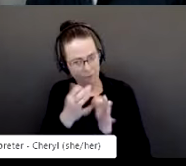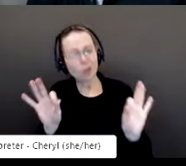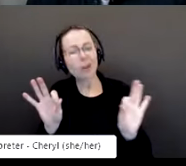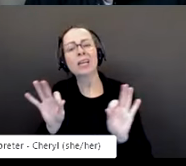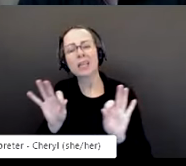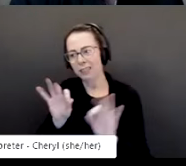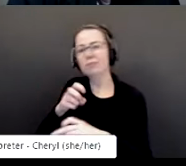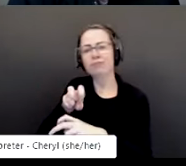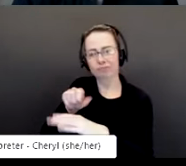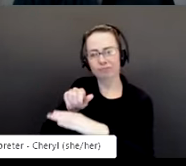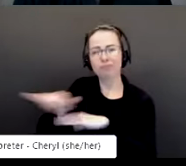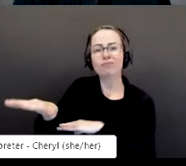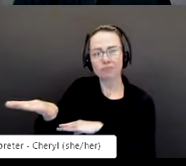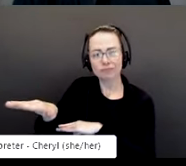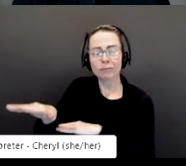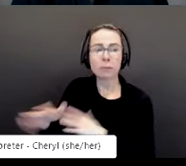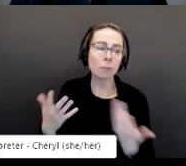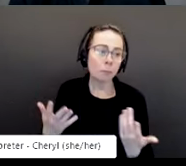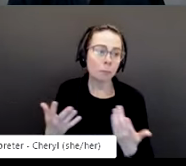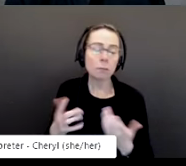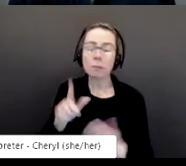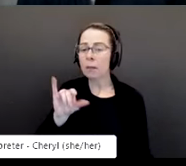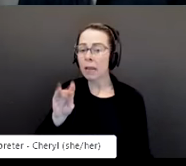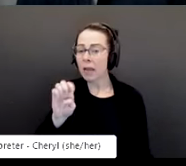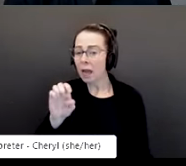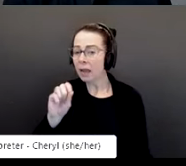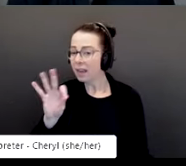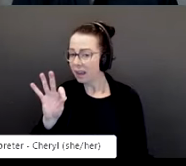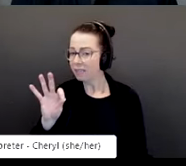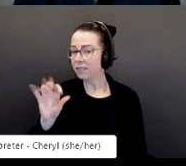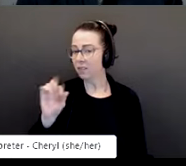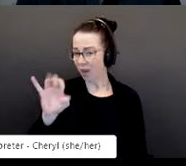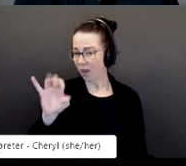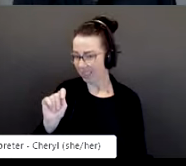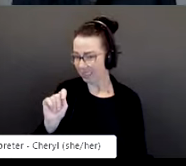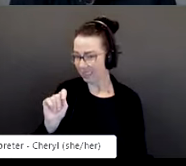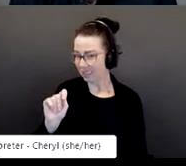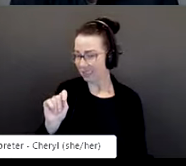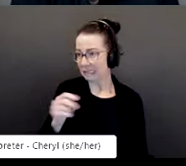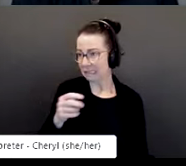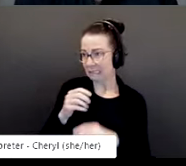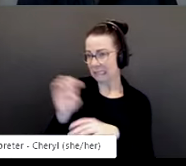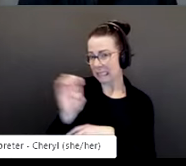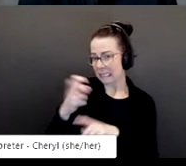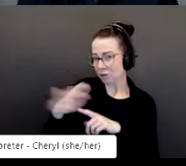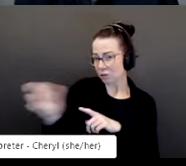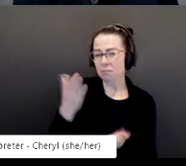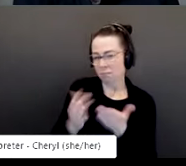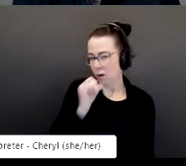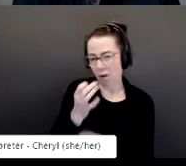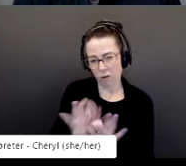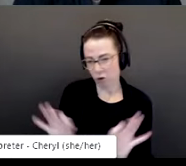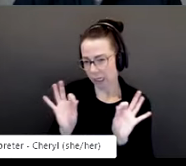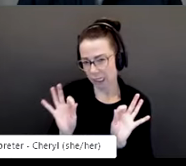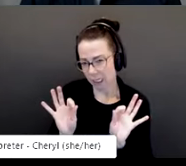money from a line of credit, if you're sending money from a savings account, it might not be free. But checking account e-transfers